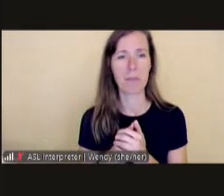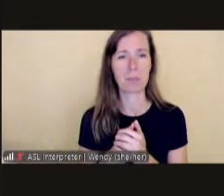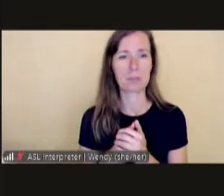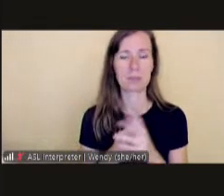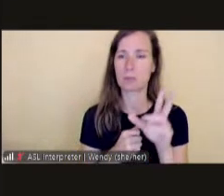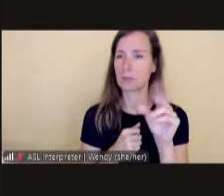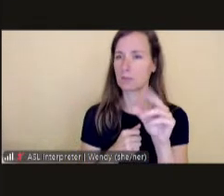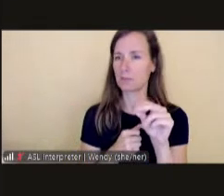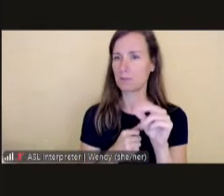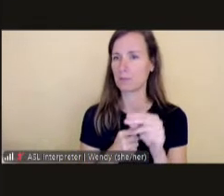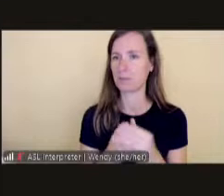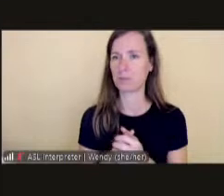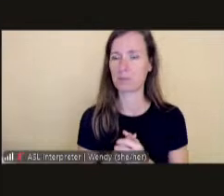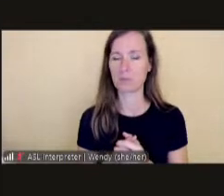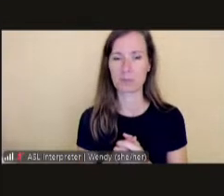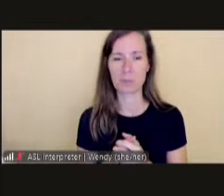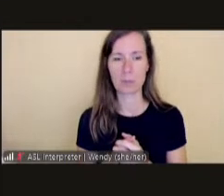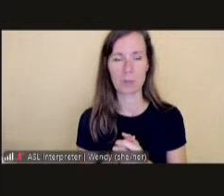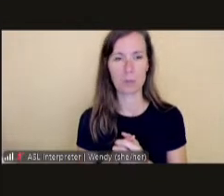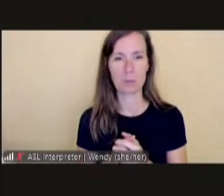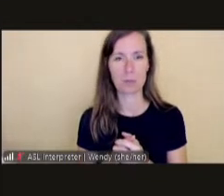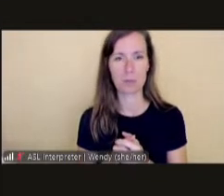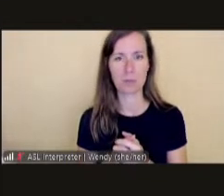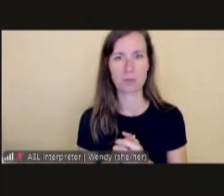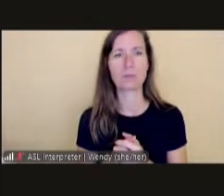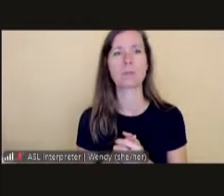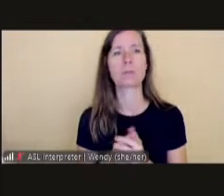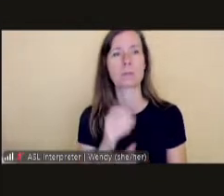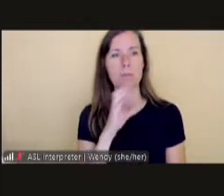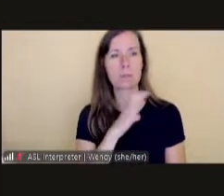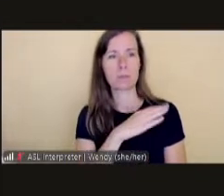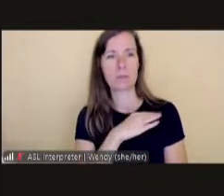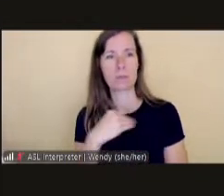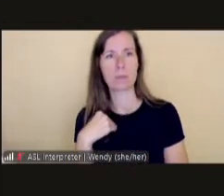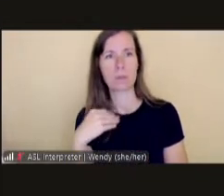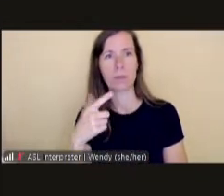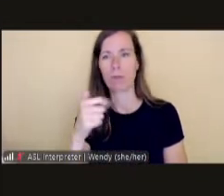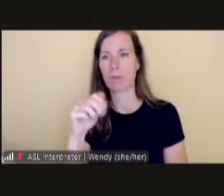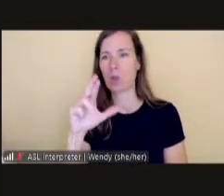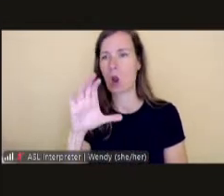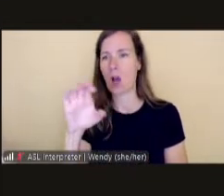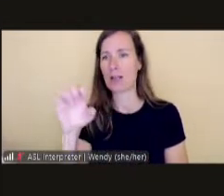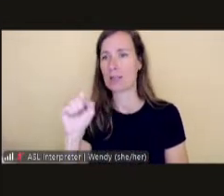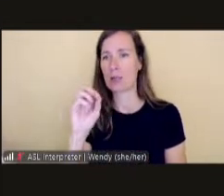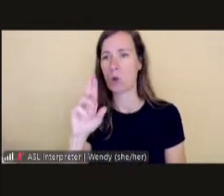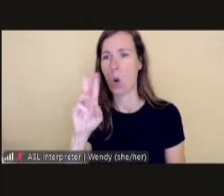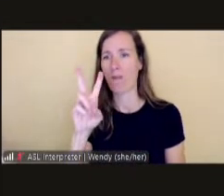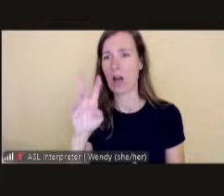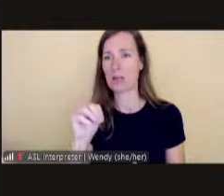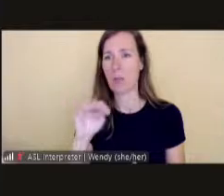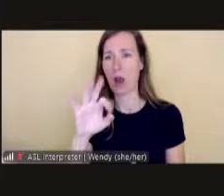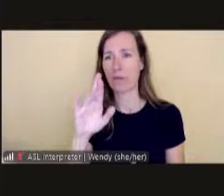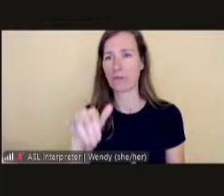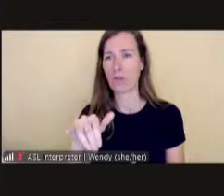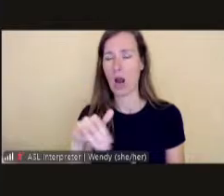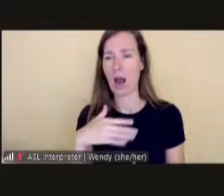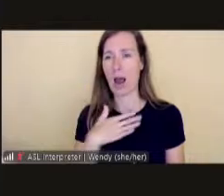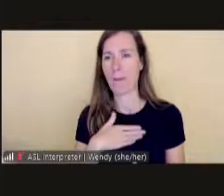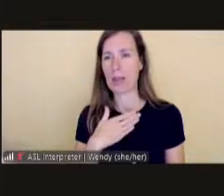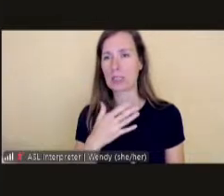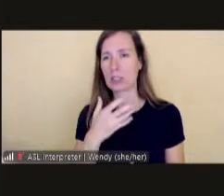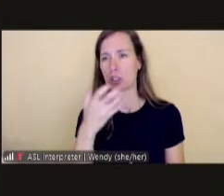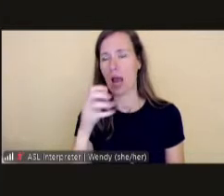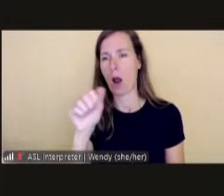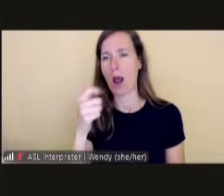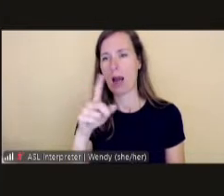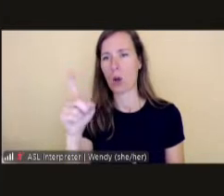No, yield back. Okay. Councilmember Garces or Vice Mayor Fry, please shout out any questions you have because